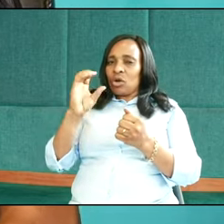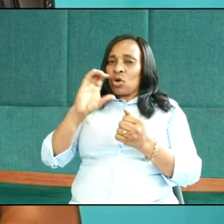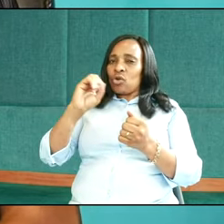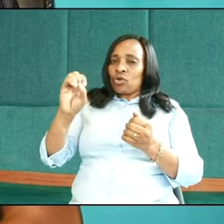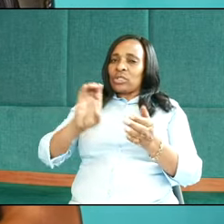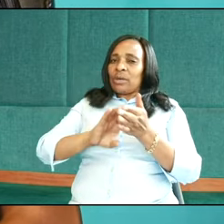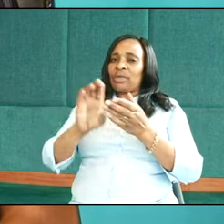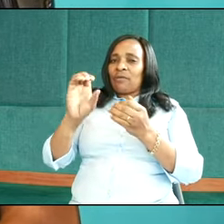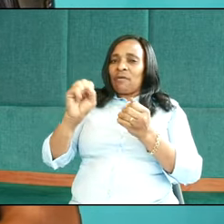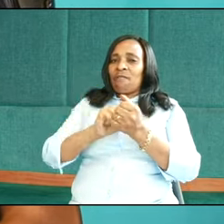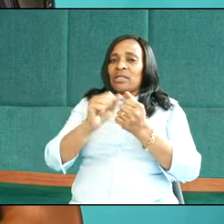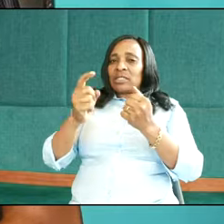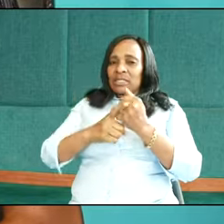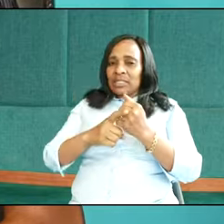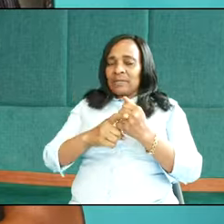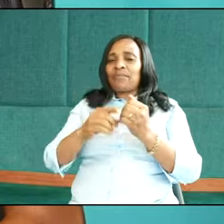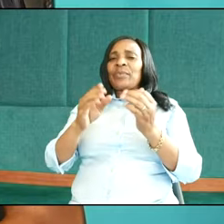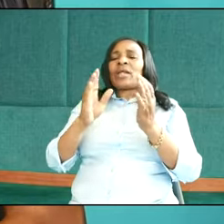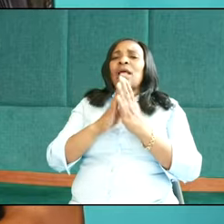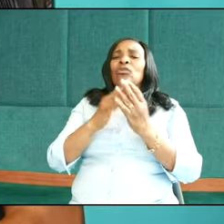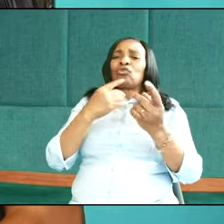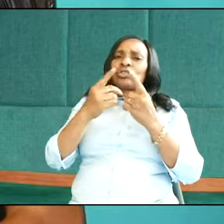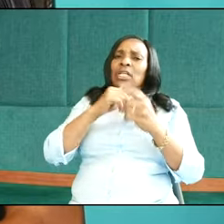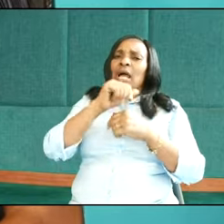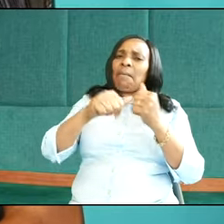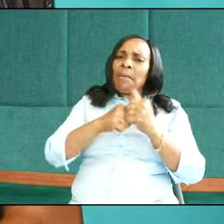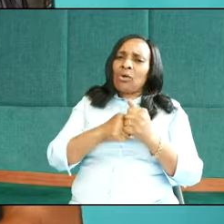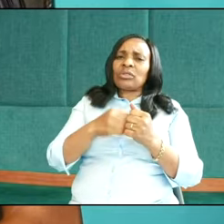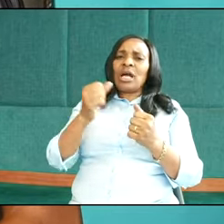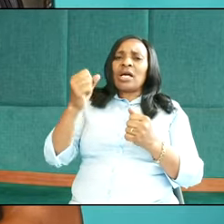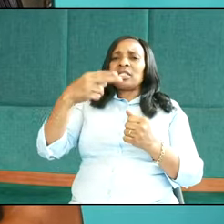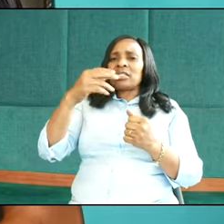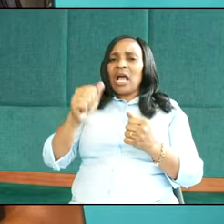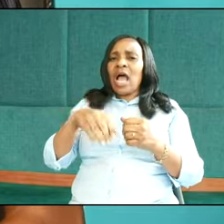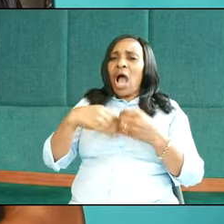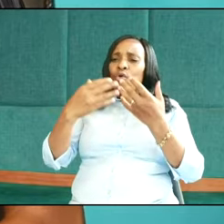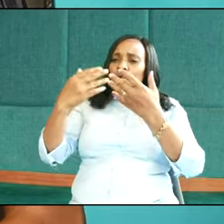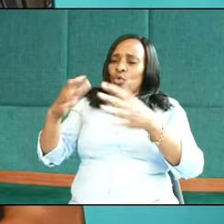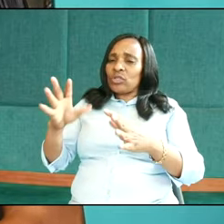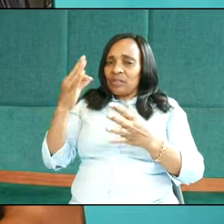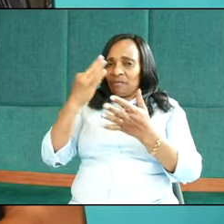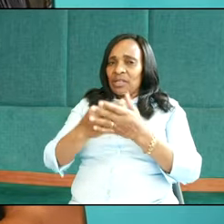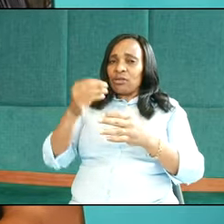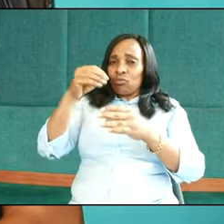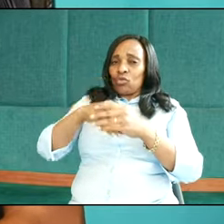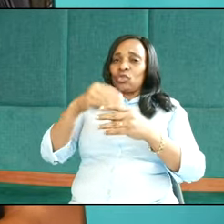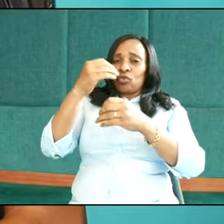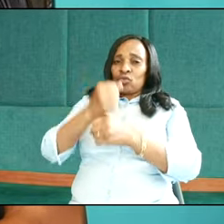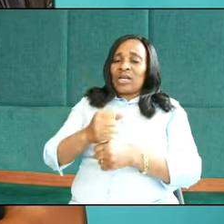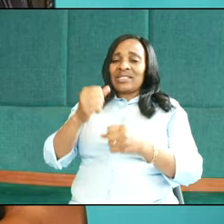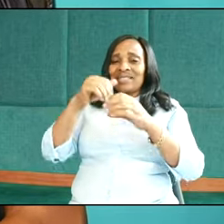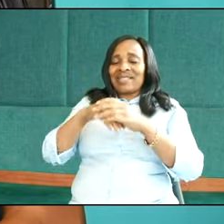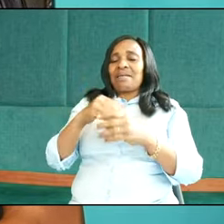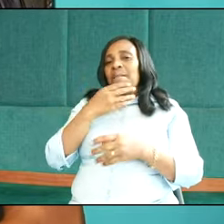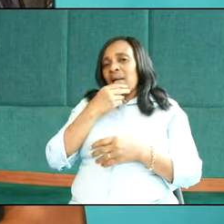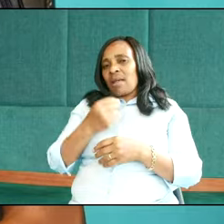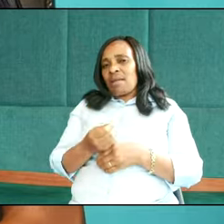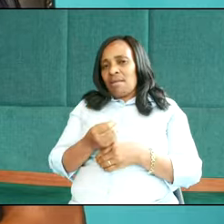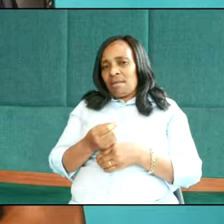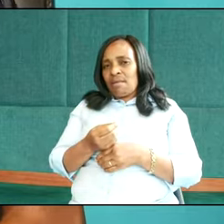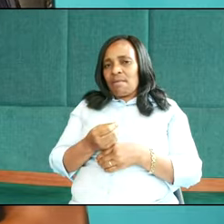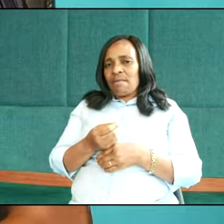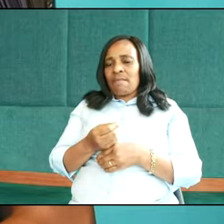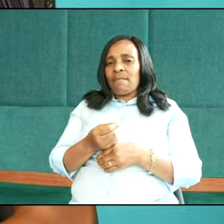just talks about Asa and how he chose to lose faith in God and put his trust instead in man.